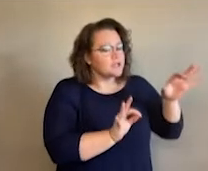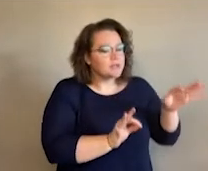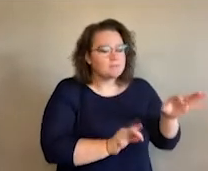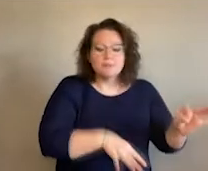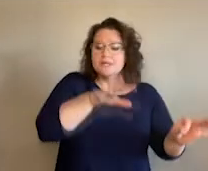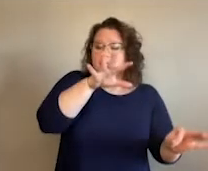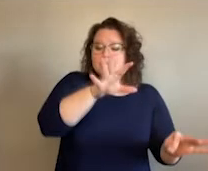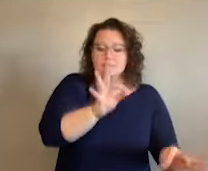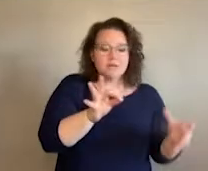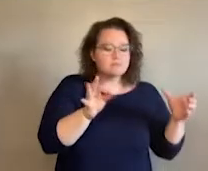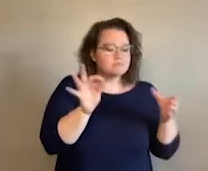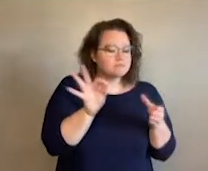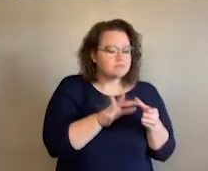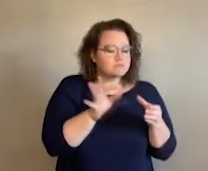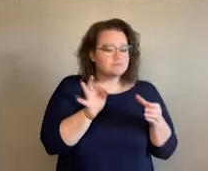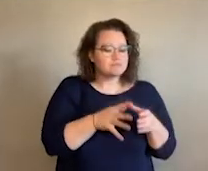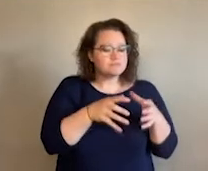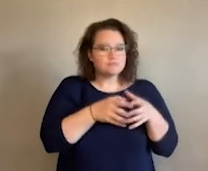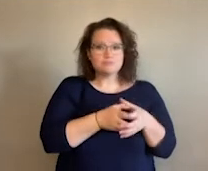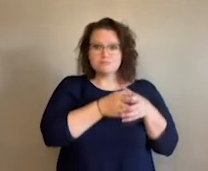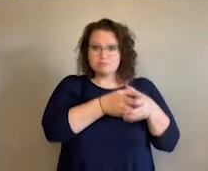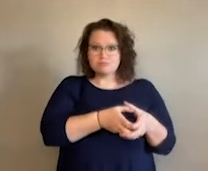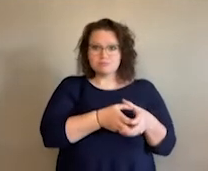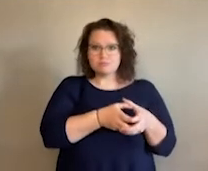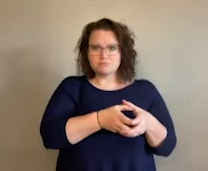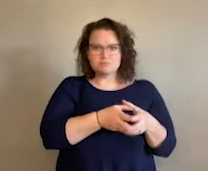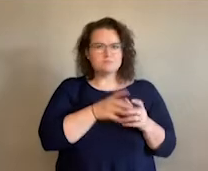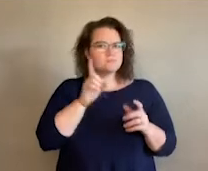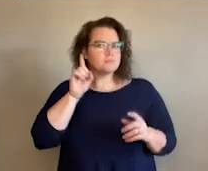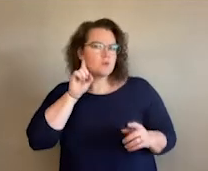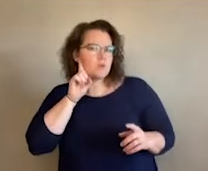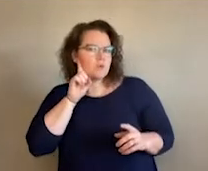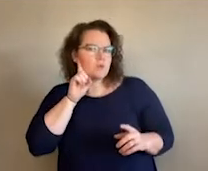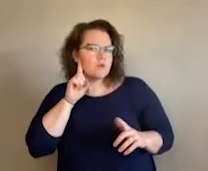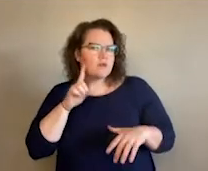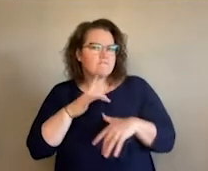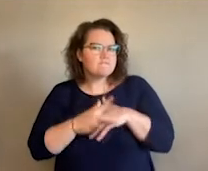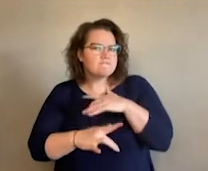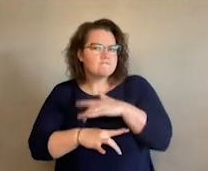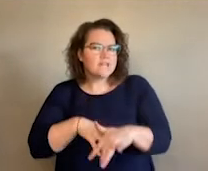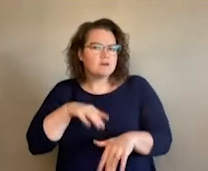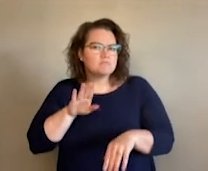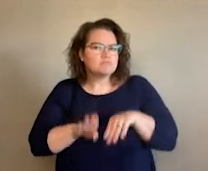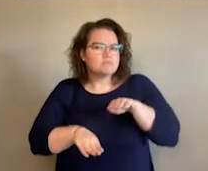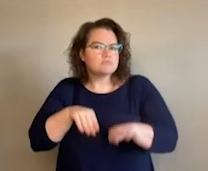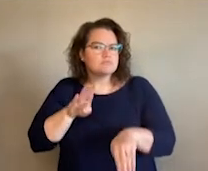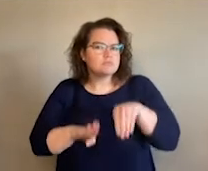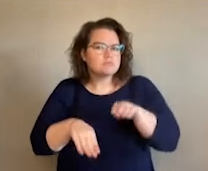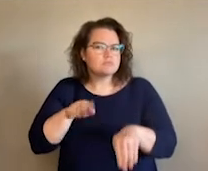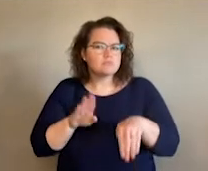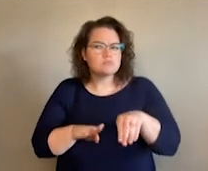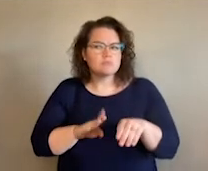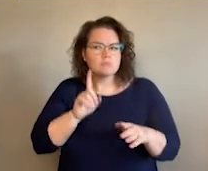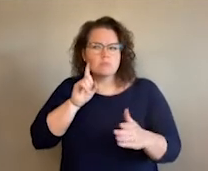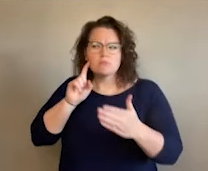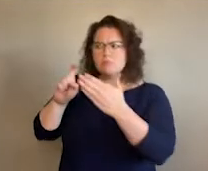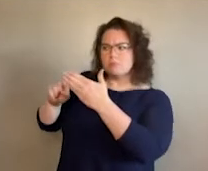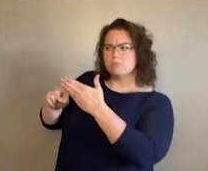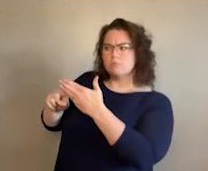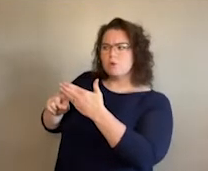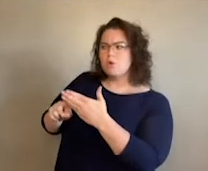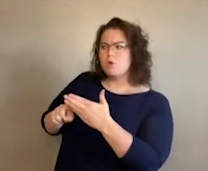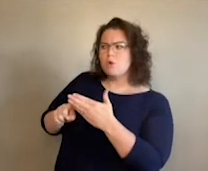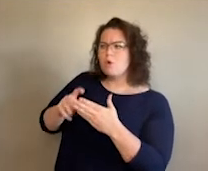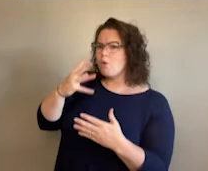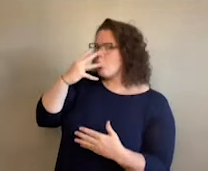quite a handful. Presently, she heard feet padding along the path, and the old gray wolf came trotting